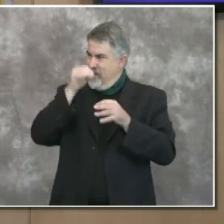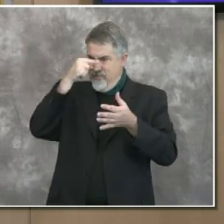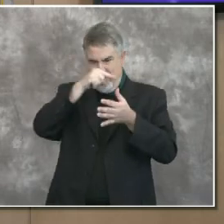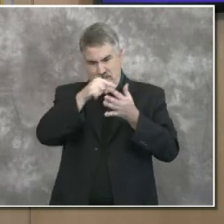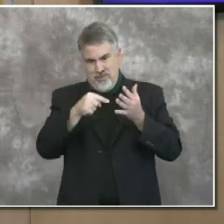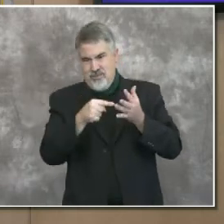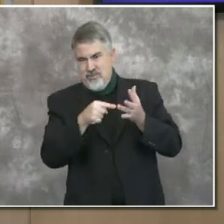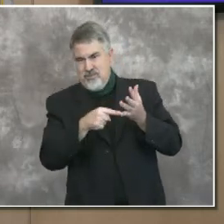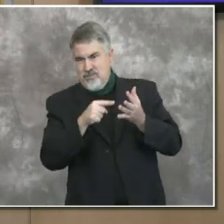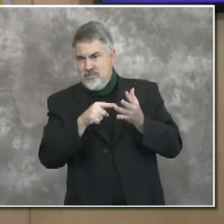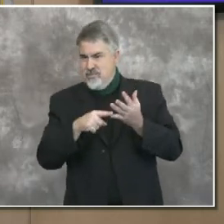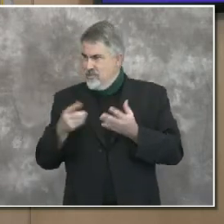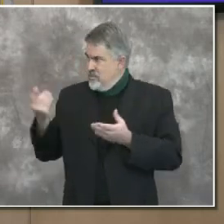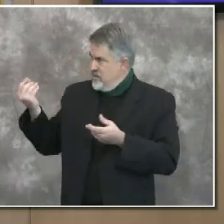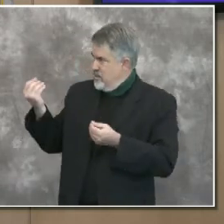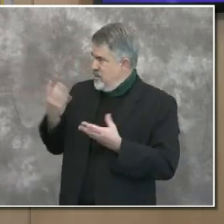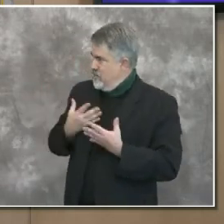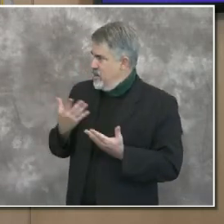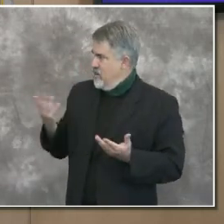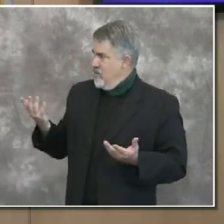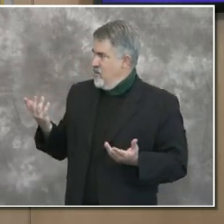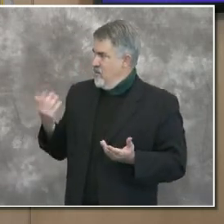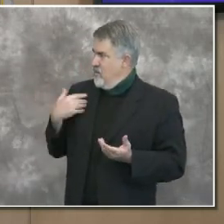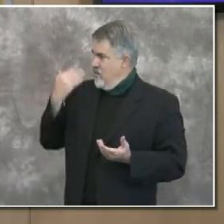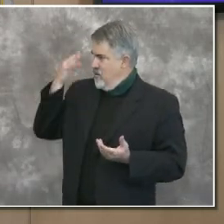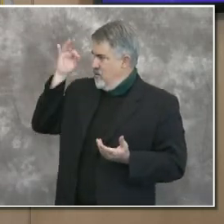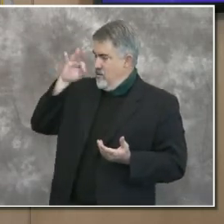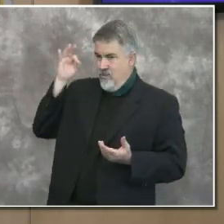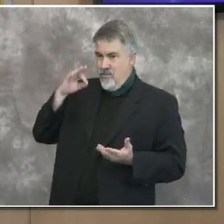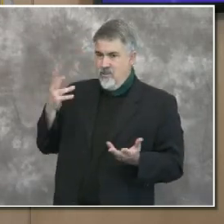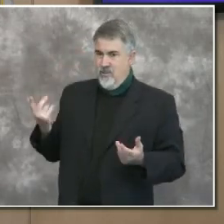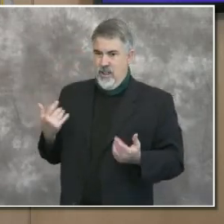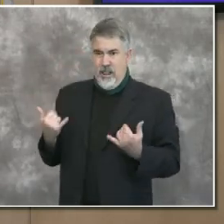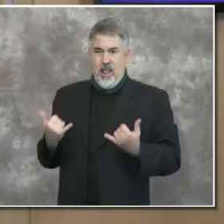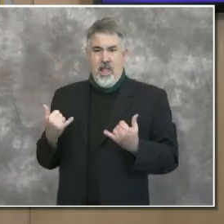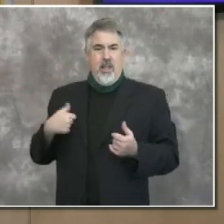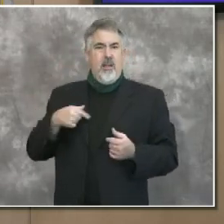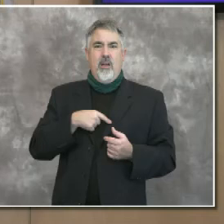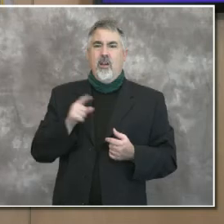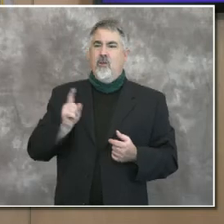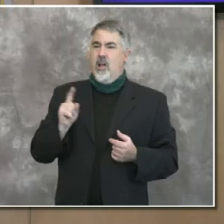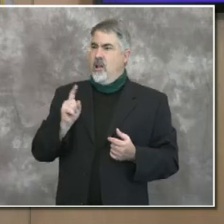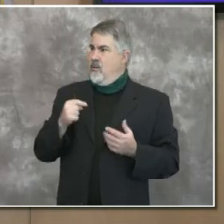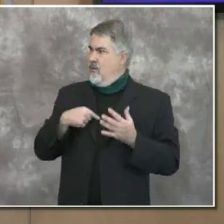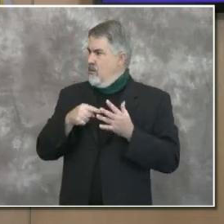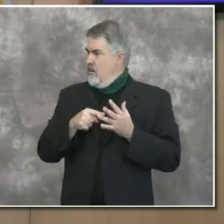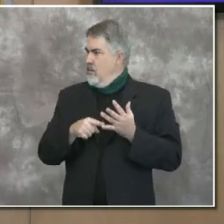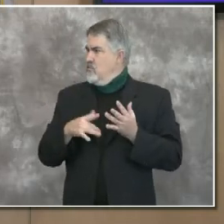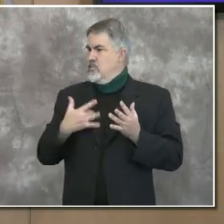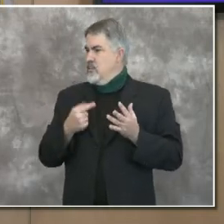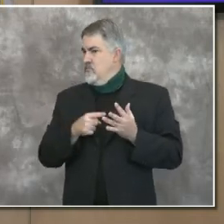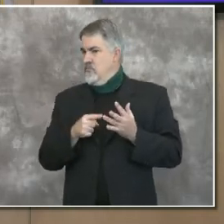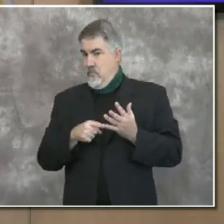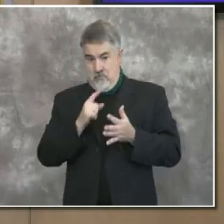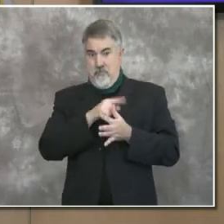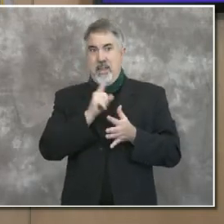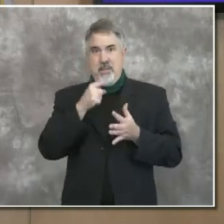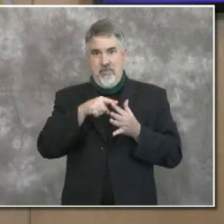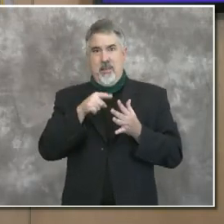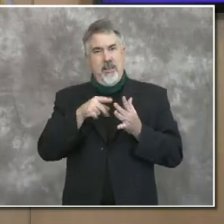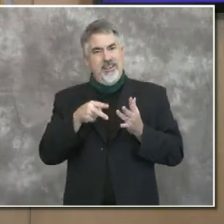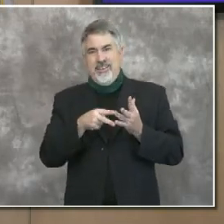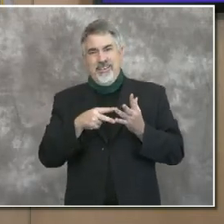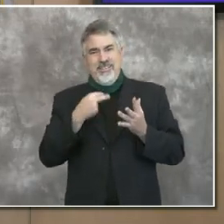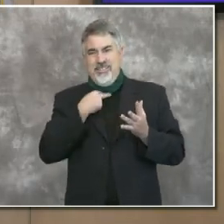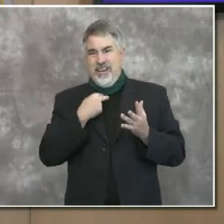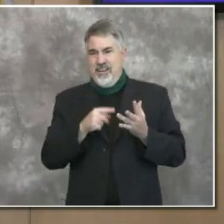some kind of update on where we're at in that? Are we declining? Are we getting close to 14 days? And can